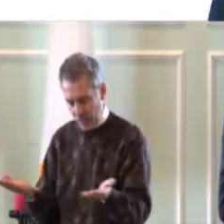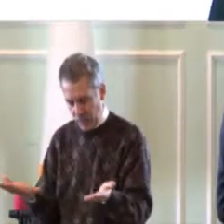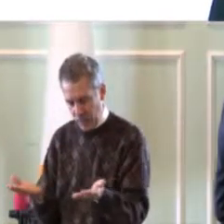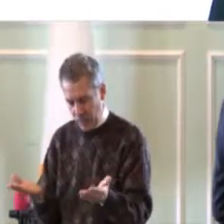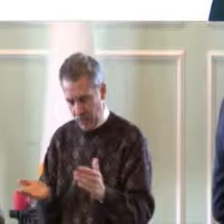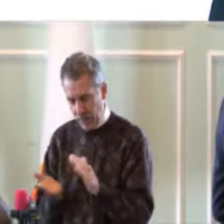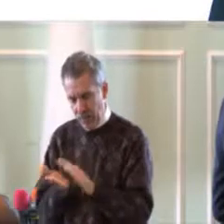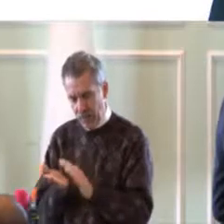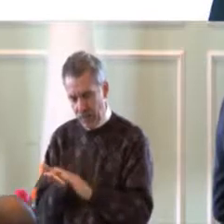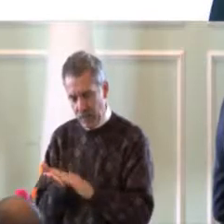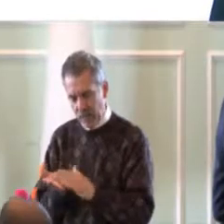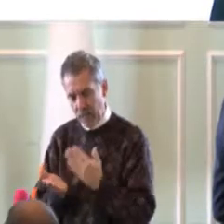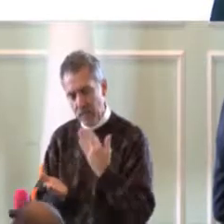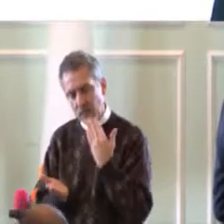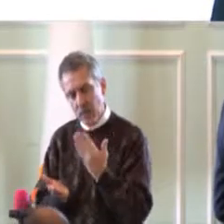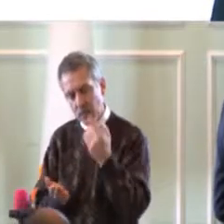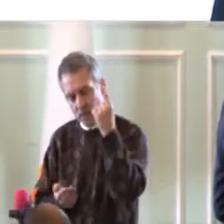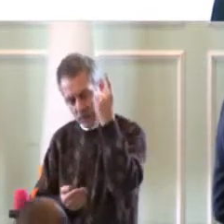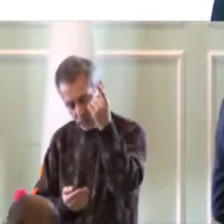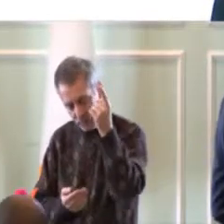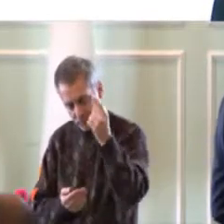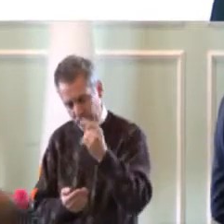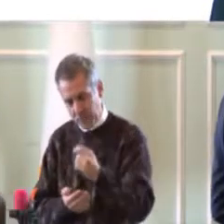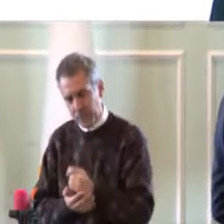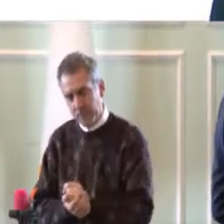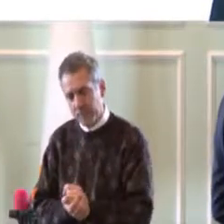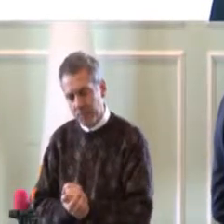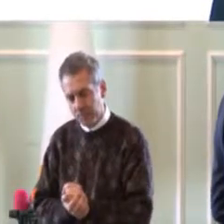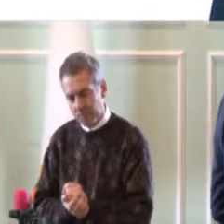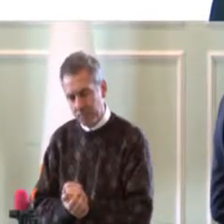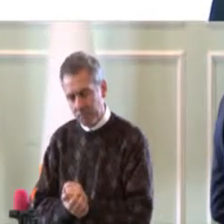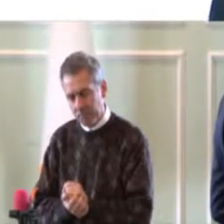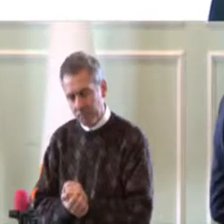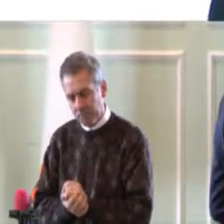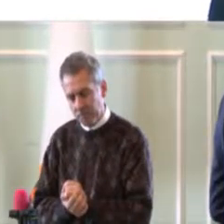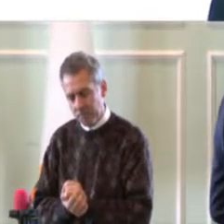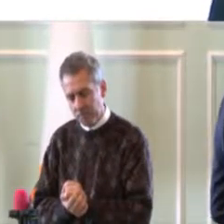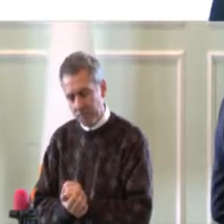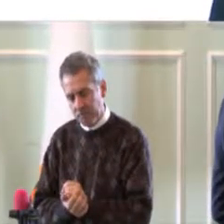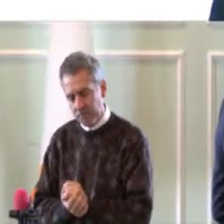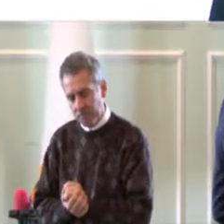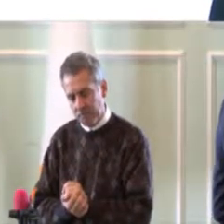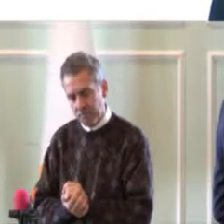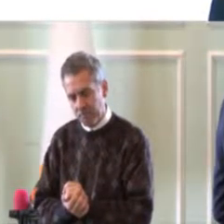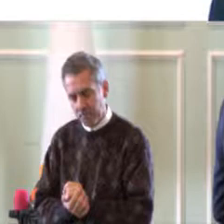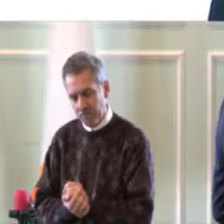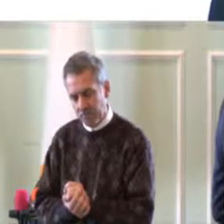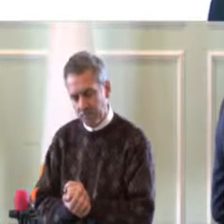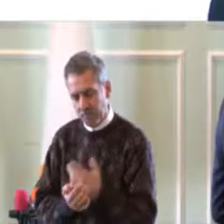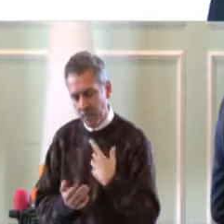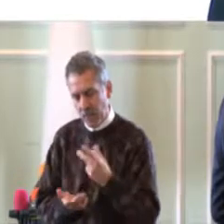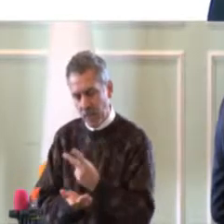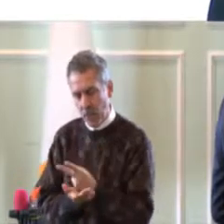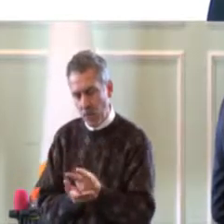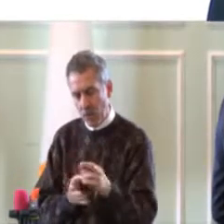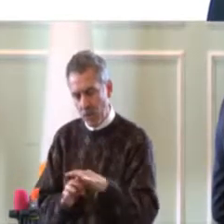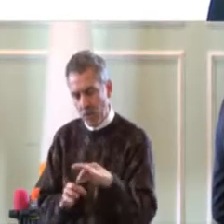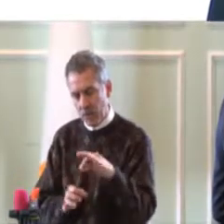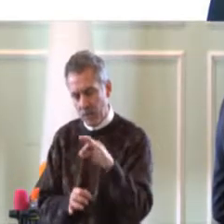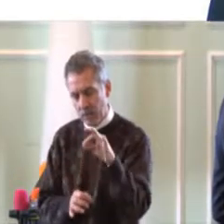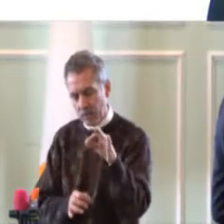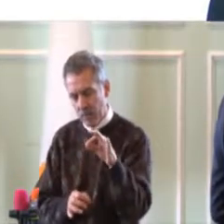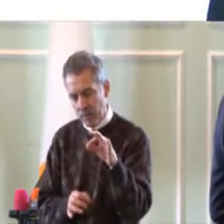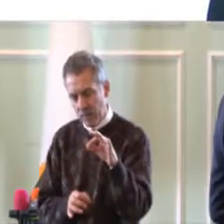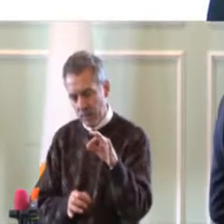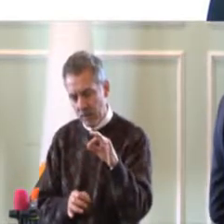Oh, Lord, we ask that you touch each and every one here today online. Fill us with your Holy Spirit, dear Lord. Grant us wisdom,